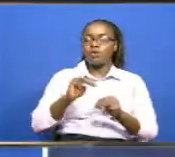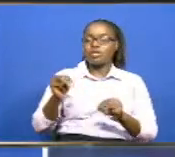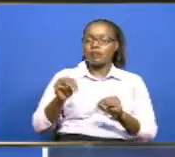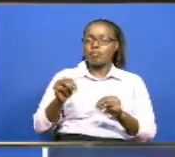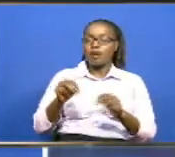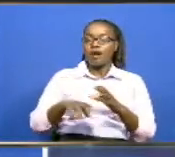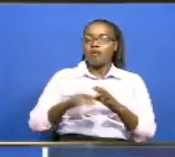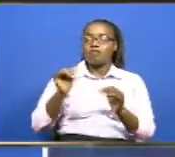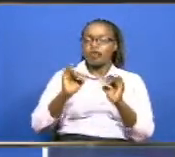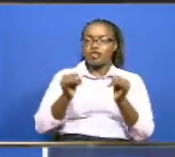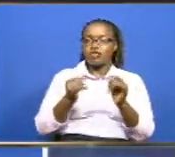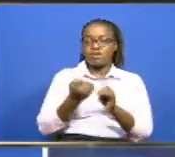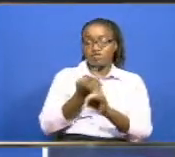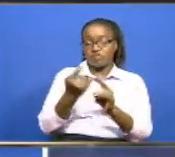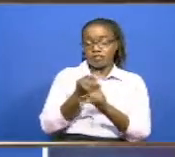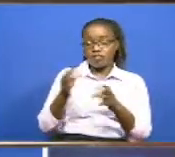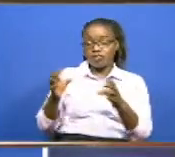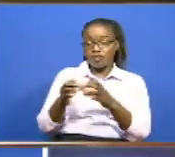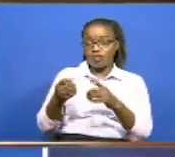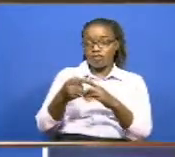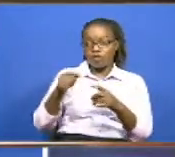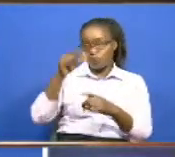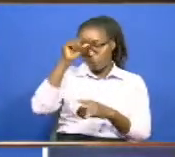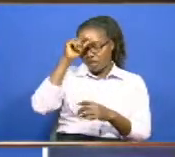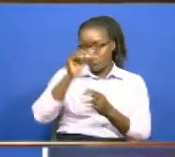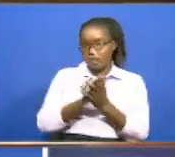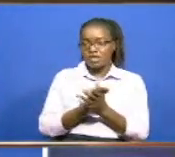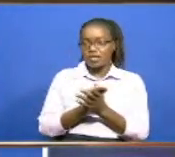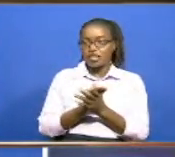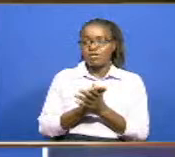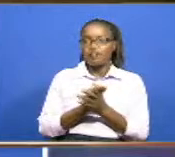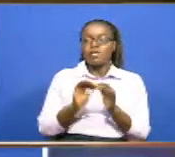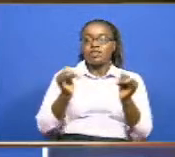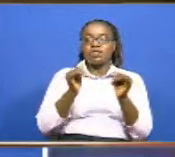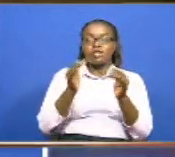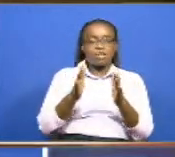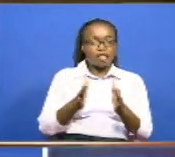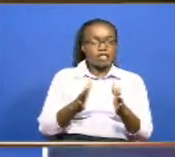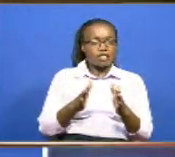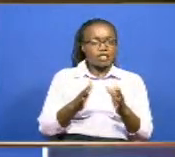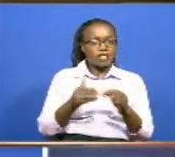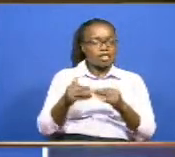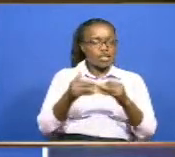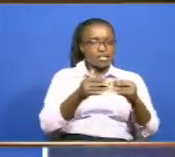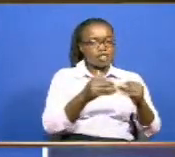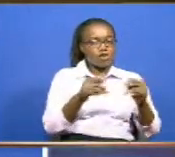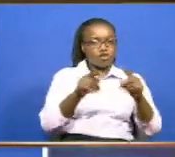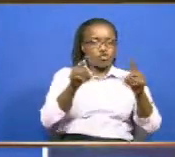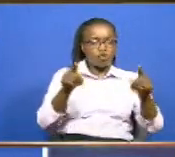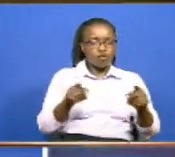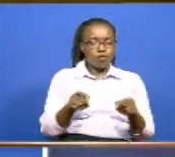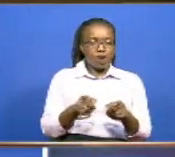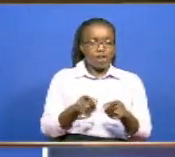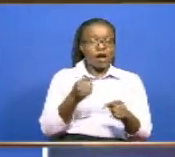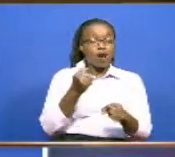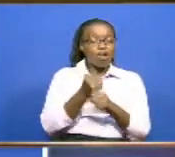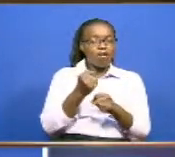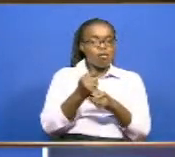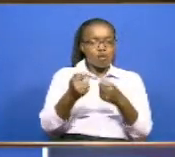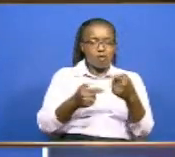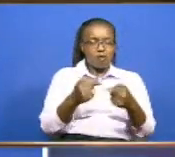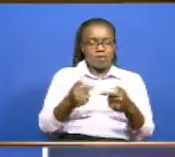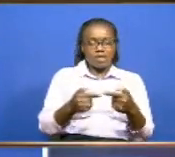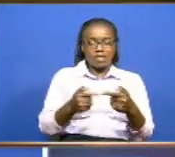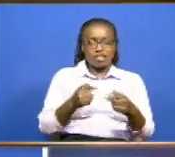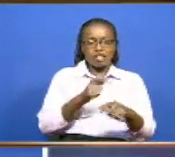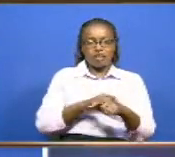kwa mashirika tofauti ya serikali. Journalists need to have a guideline or a framework within which they can operate so that when